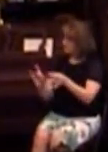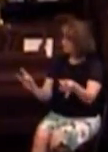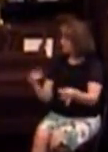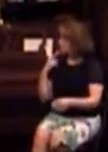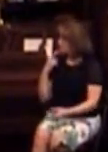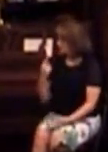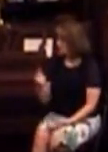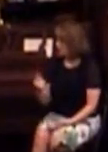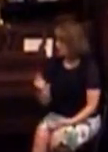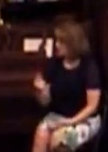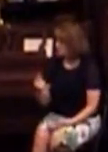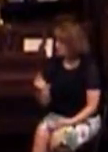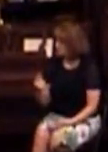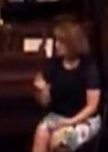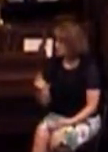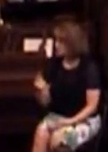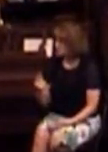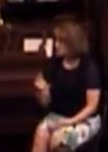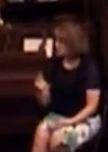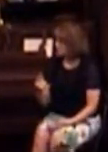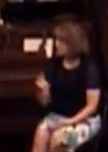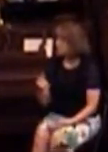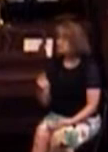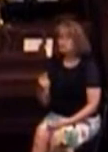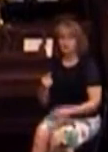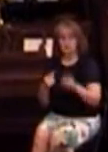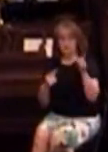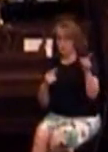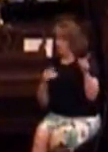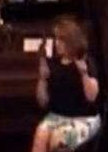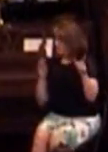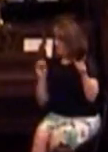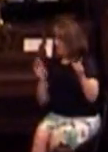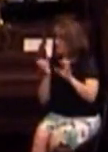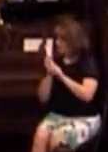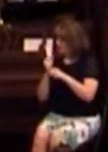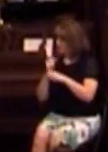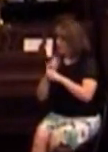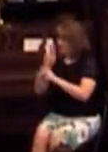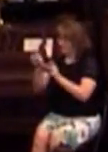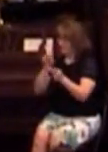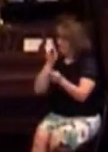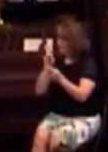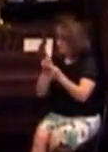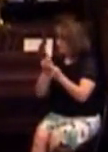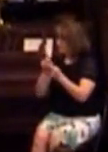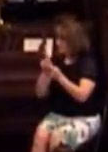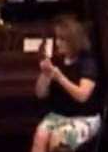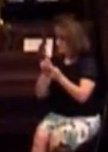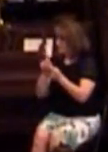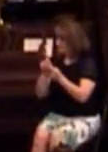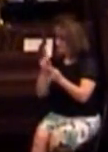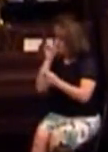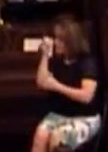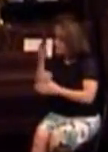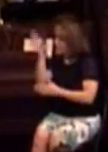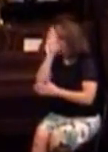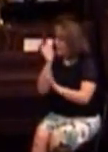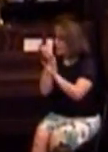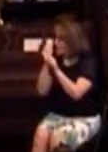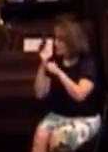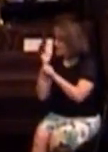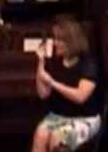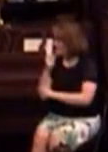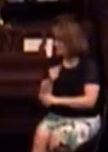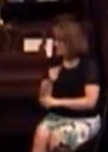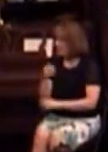it says that Bob Crawford is a masterpiece created by God. Now wrap your mind around that. See, Bob doesn't believe that, just like nobody